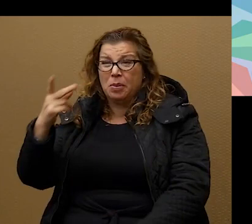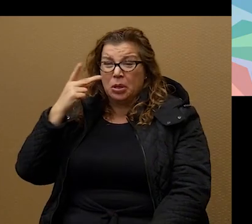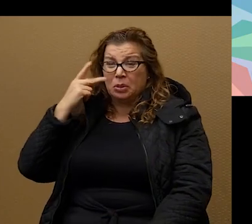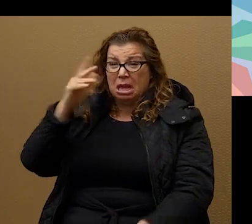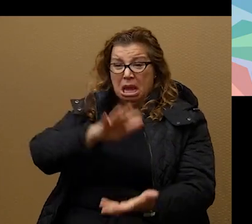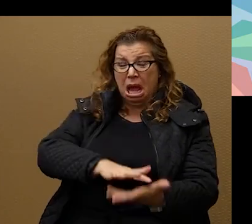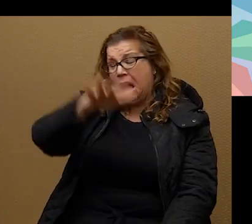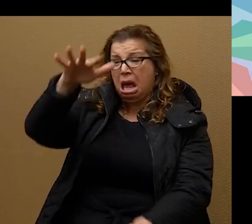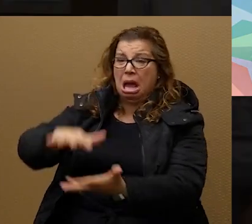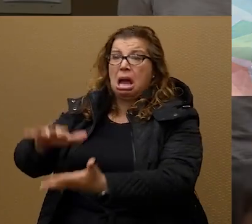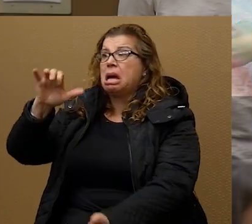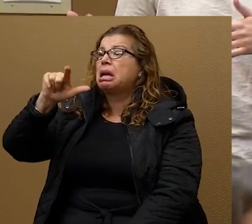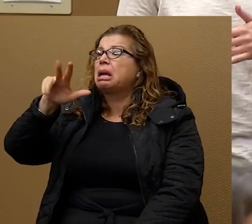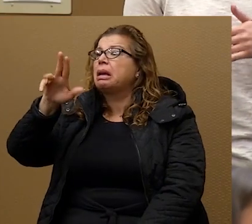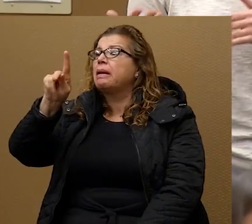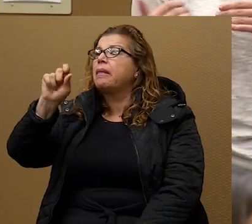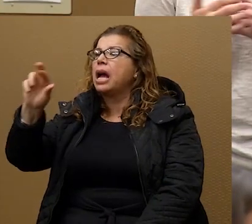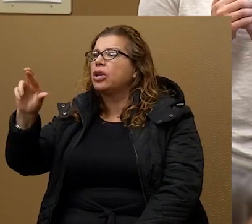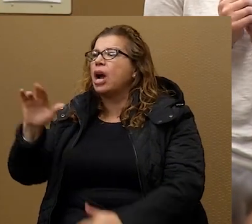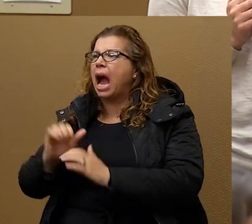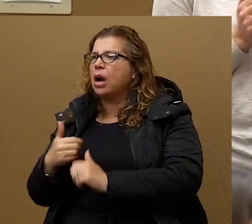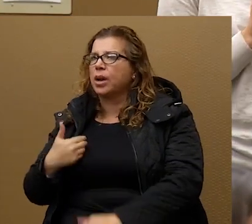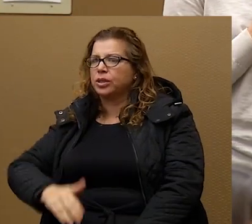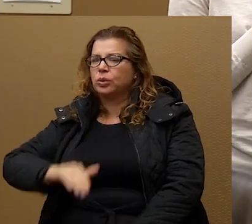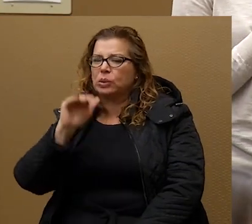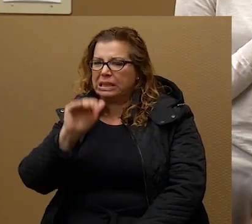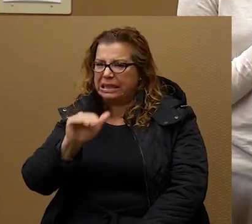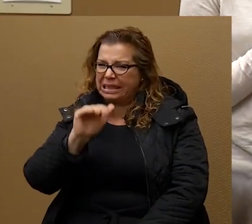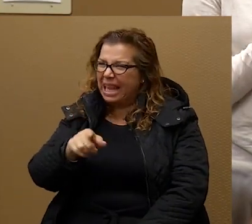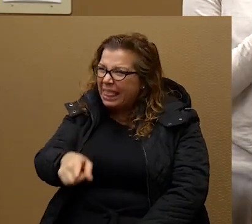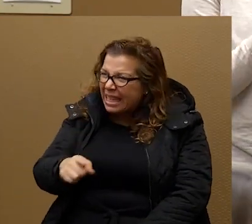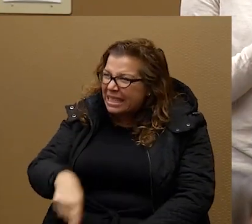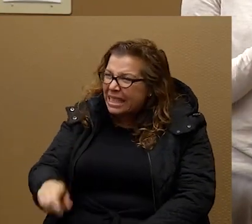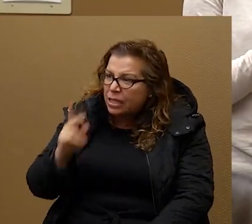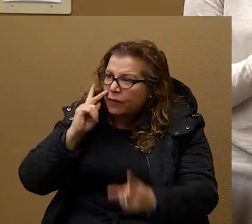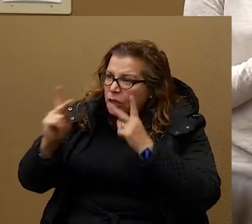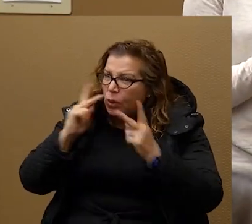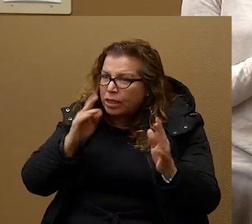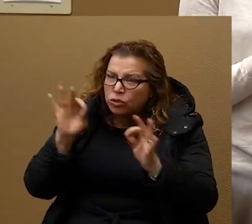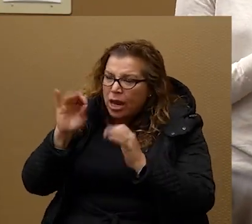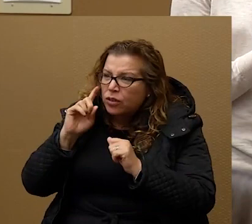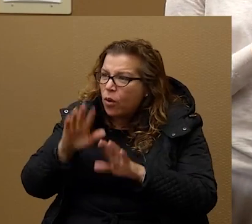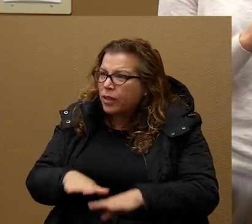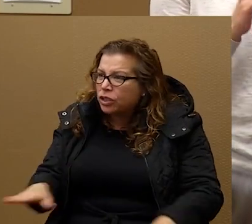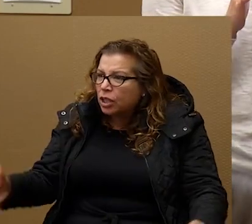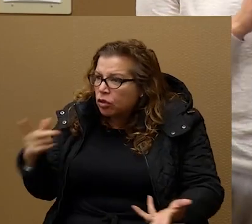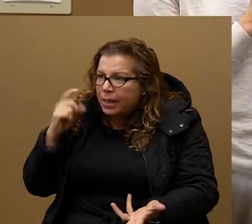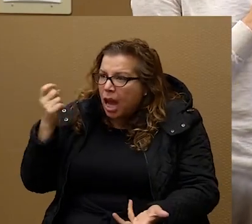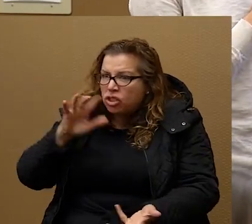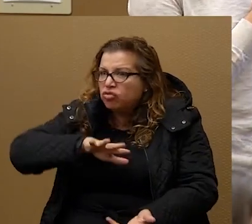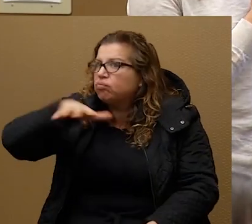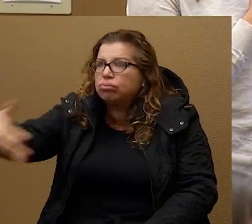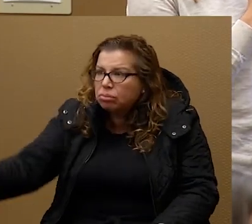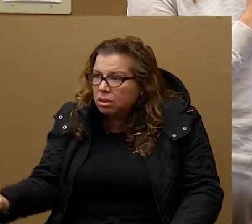everywhere, how can you tell them, hey, this might be visually distracting, this might be really hard for the child?